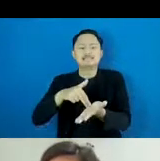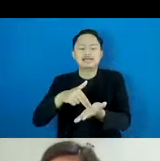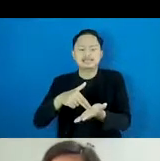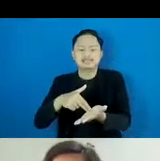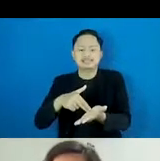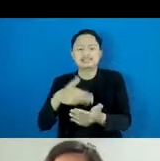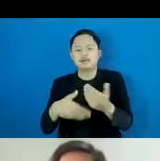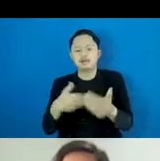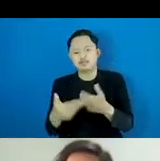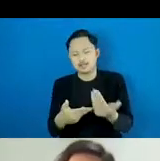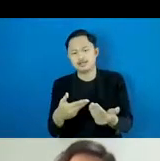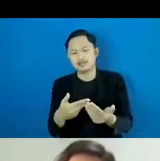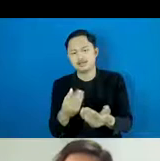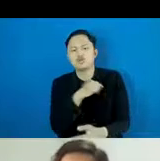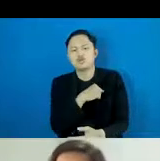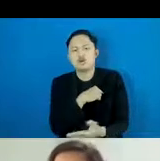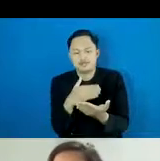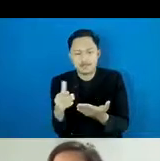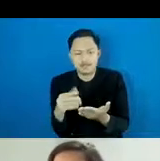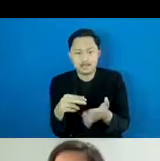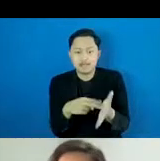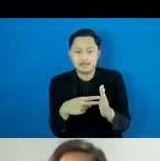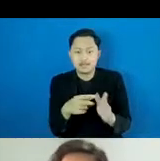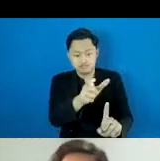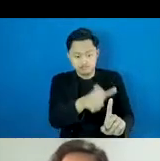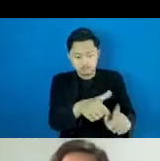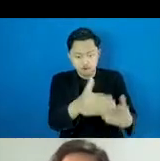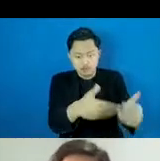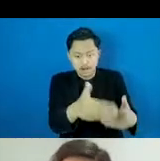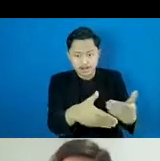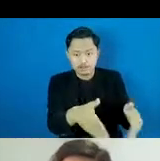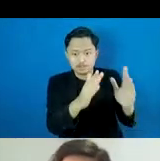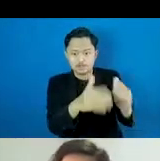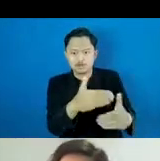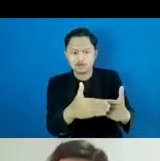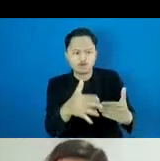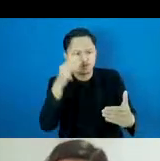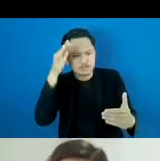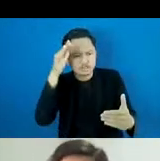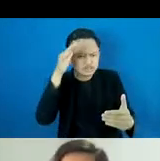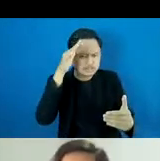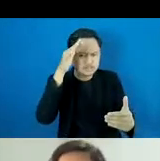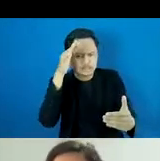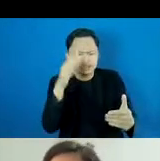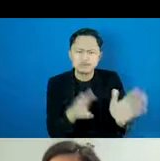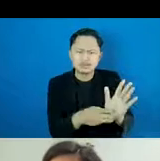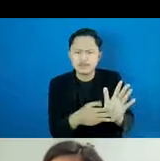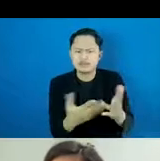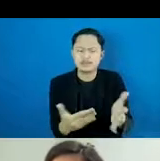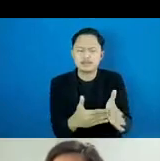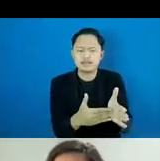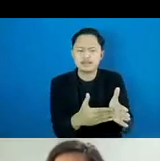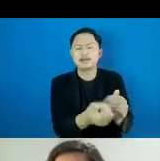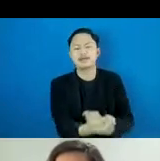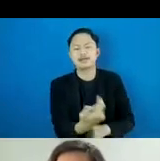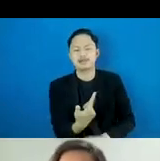are split and the operator is with what he knows best, which is to operate, and the asset owner